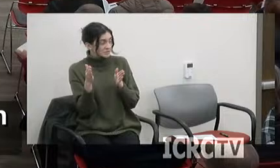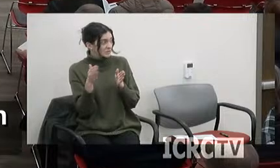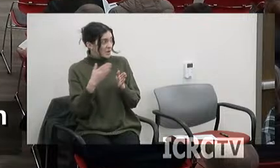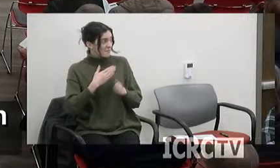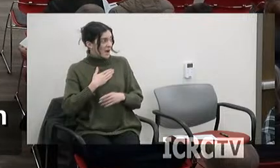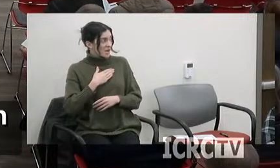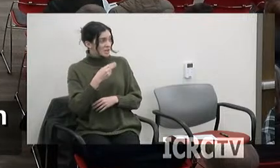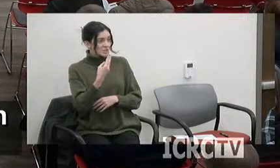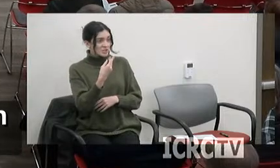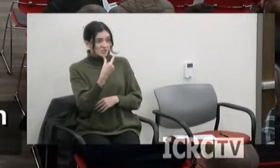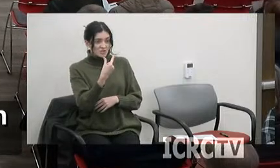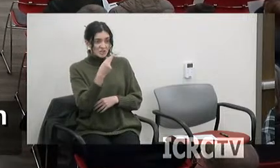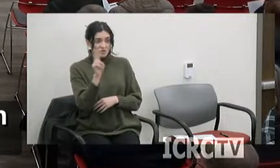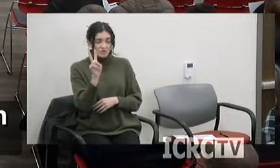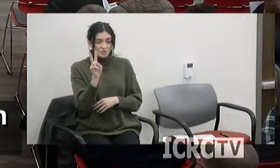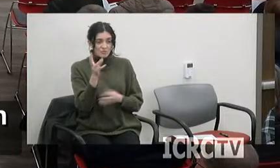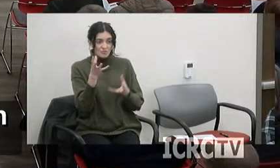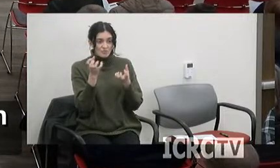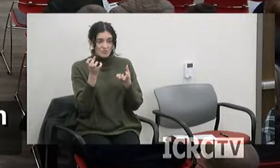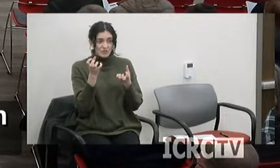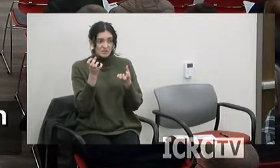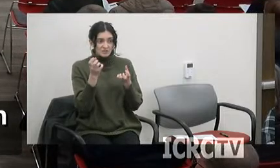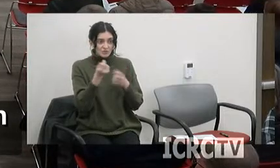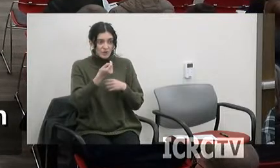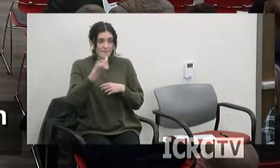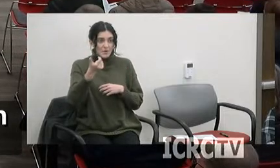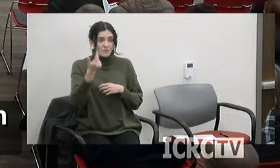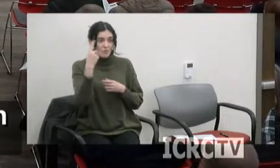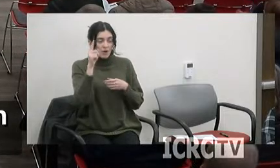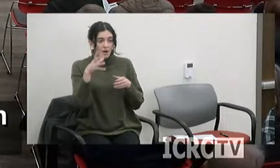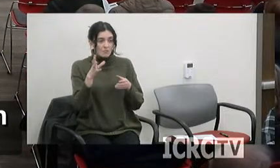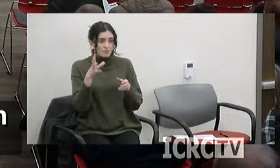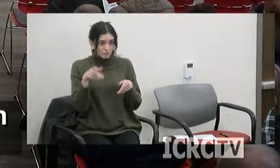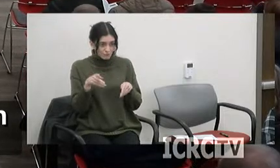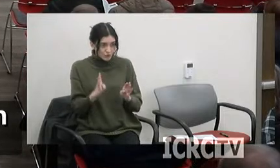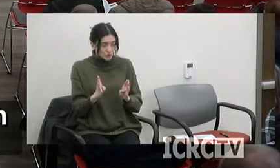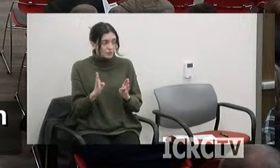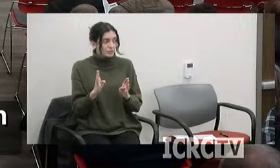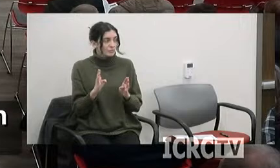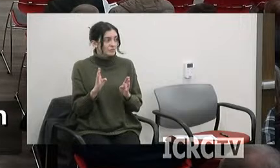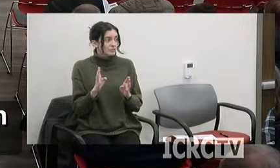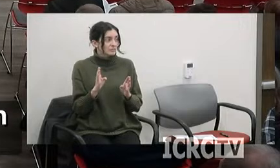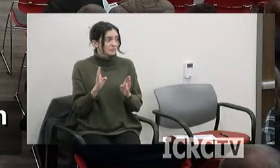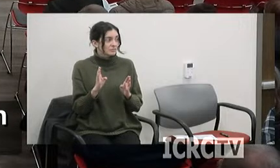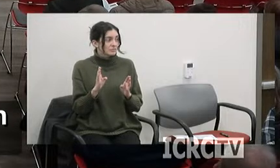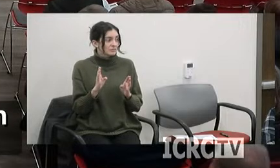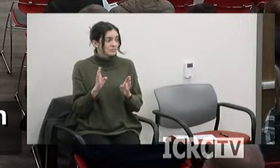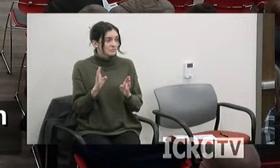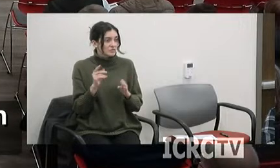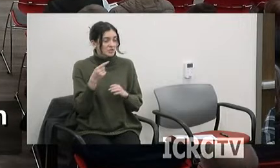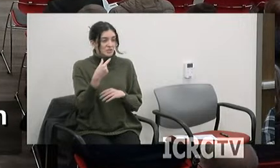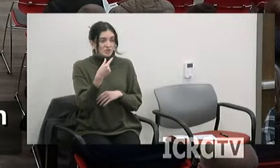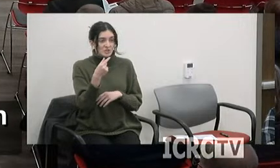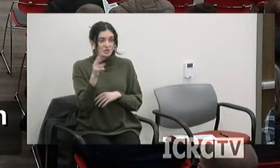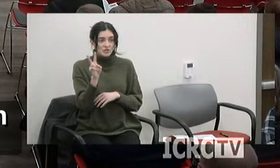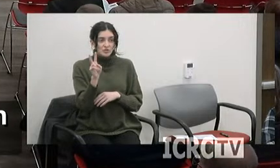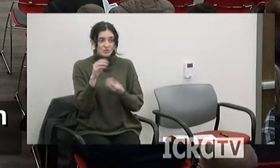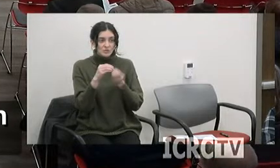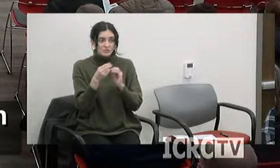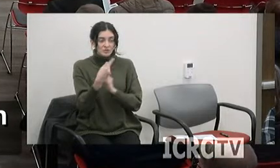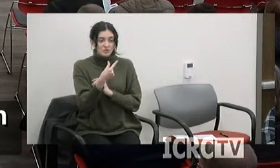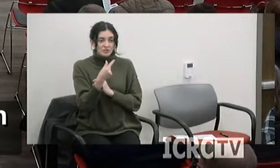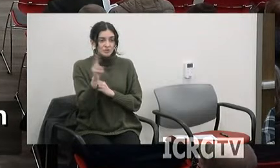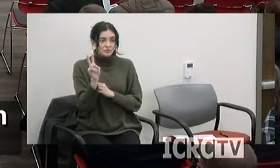is to remove it from aggregate approval. That's it, and to vote individually on that item for G2. Is